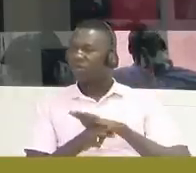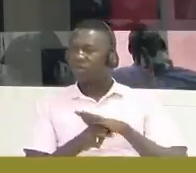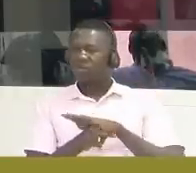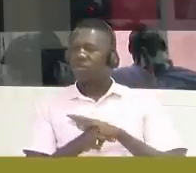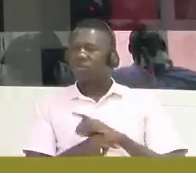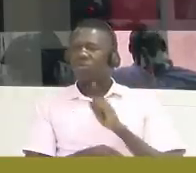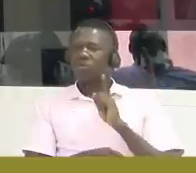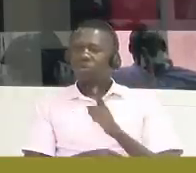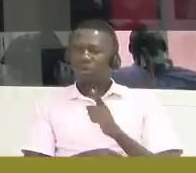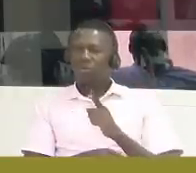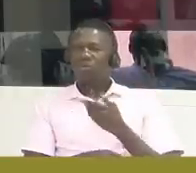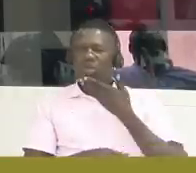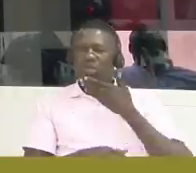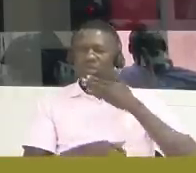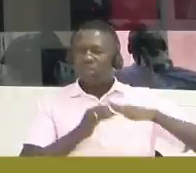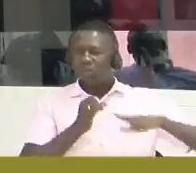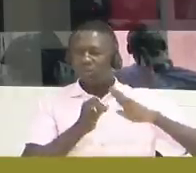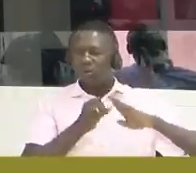the younger